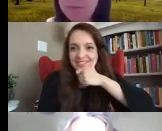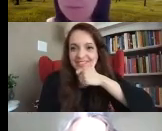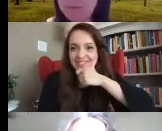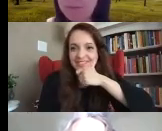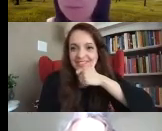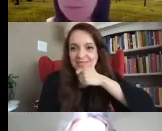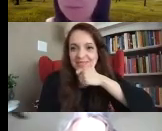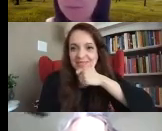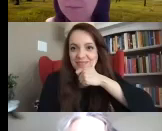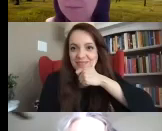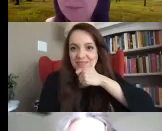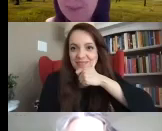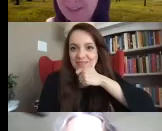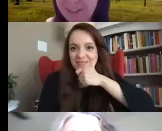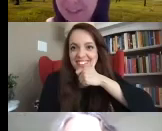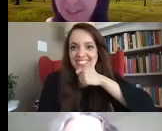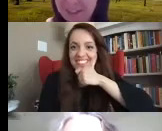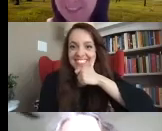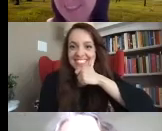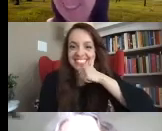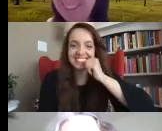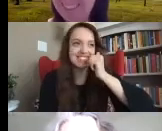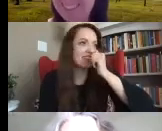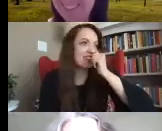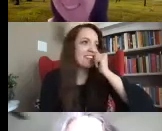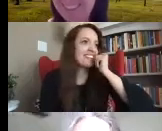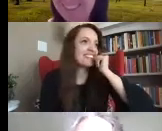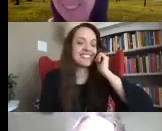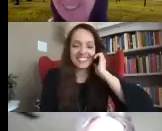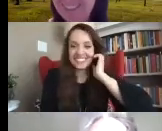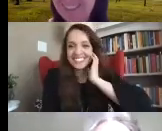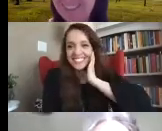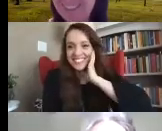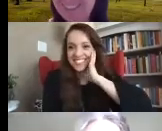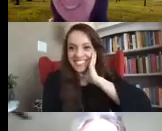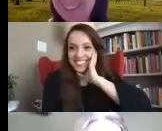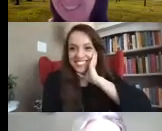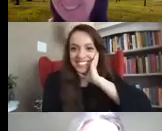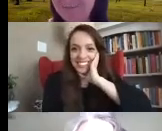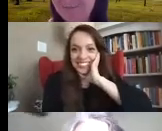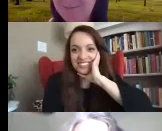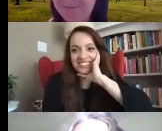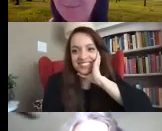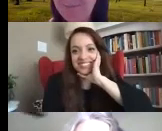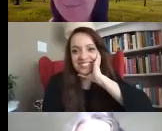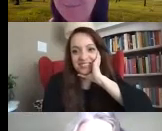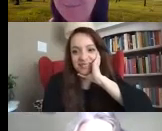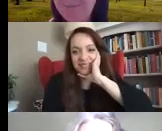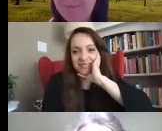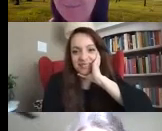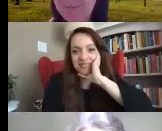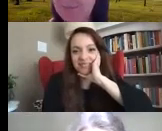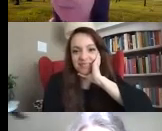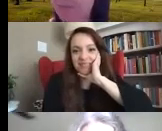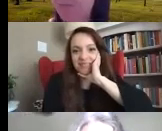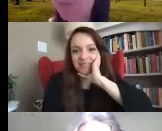don't think my wife would get up at 3:30 in the morning and watch and iron my coat. But this is my coat, and